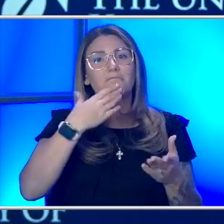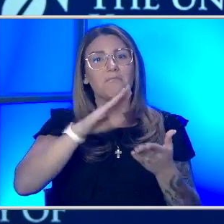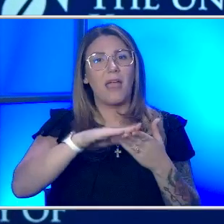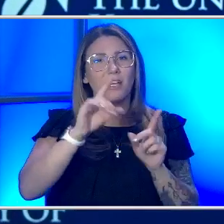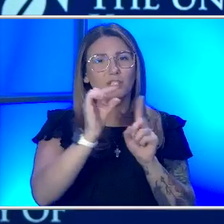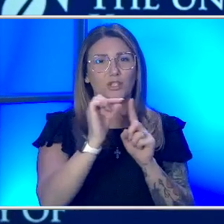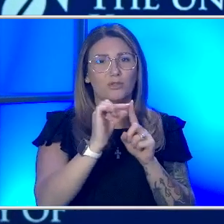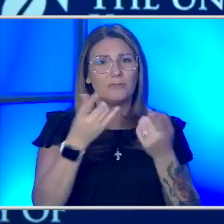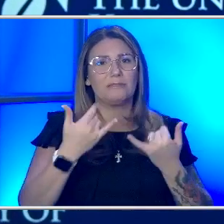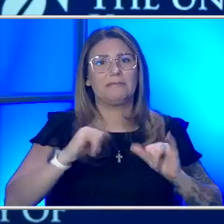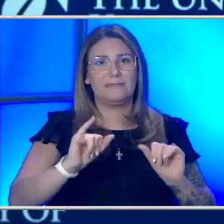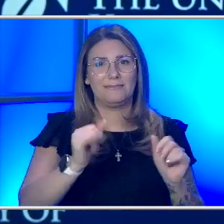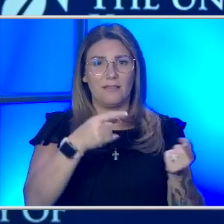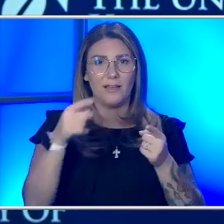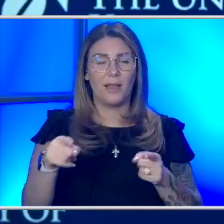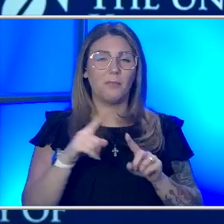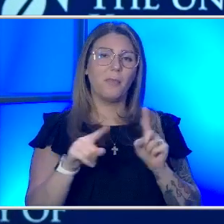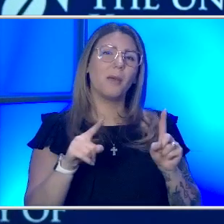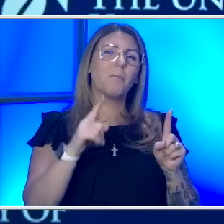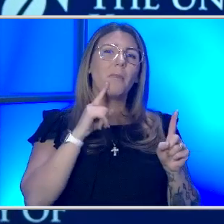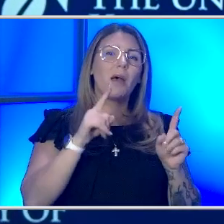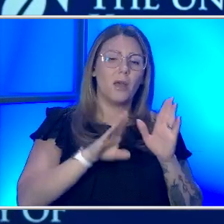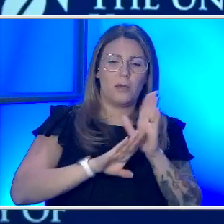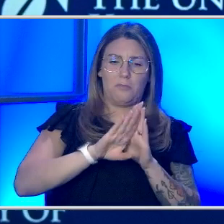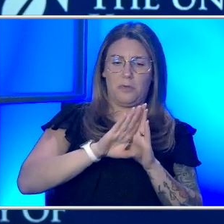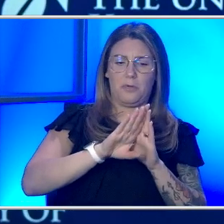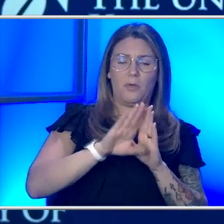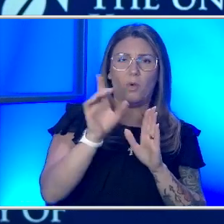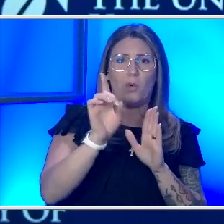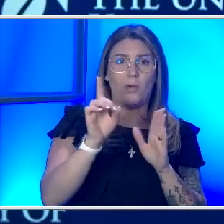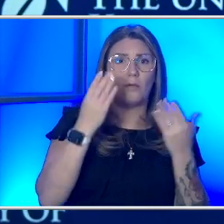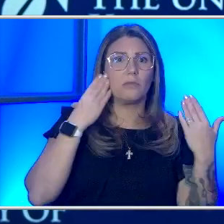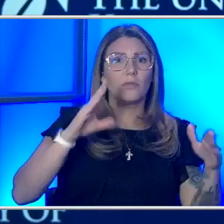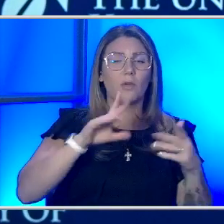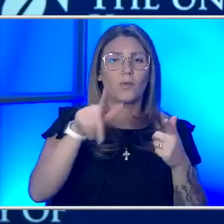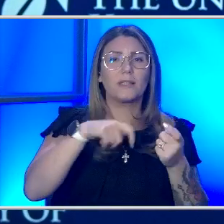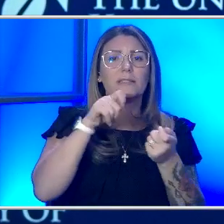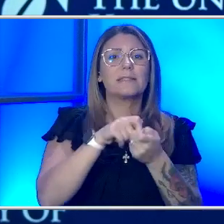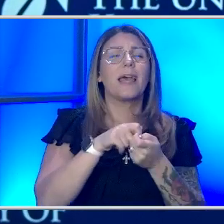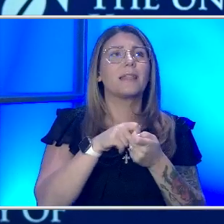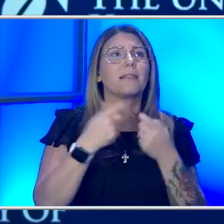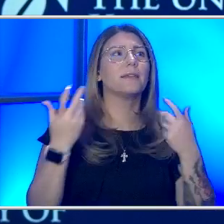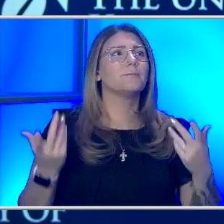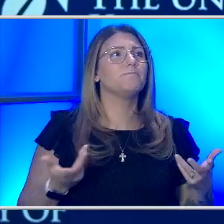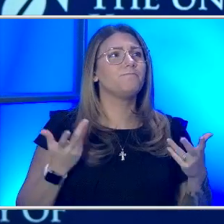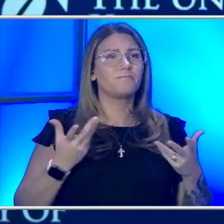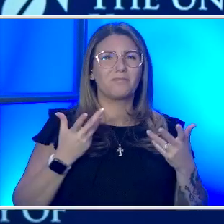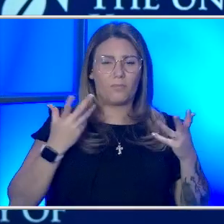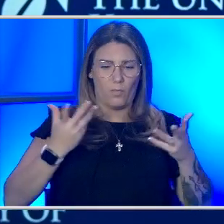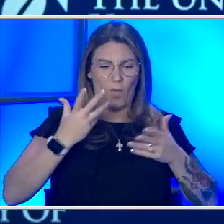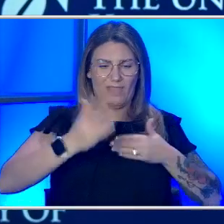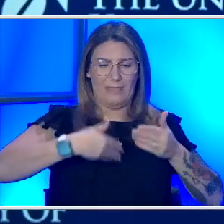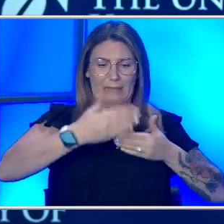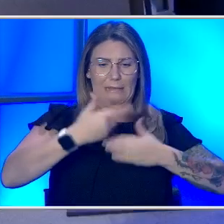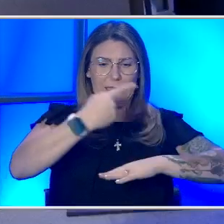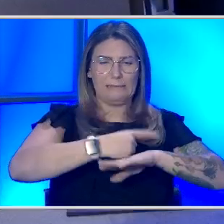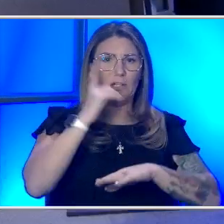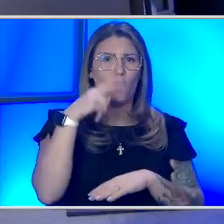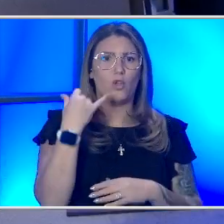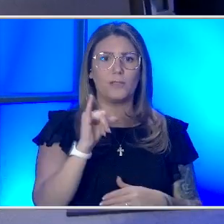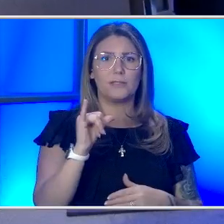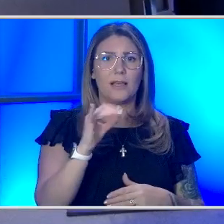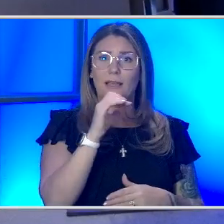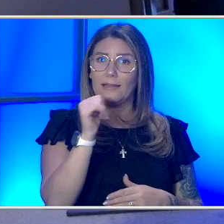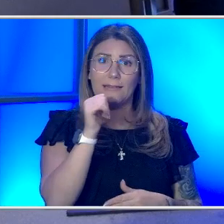about the peak of where we didn't know exactly what the next day would look like. And we didn't have a vaccine. We didn't